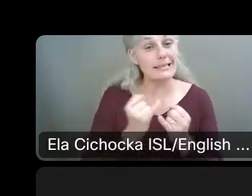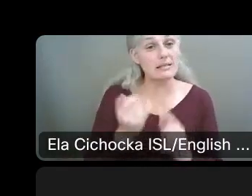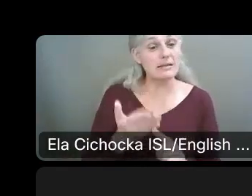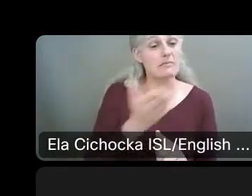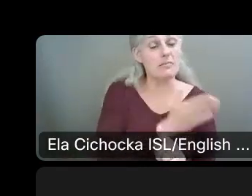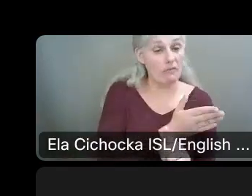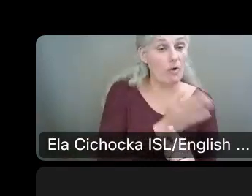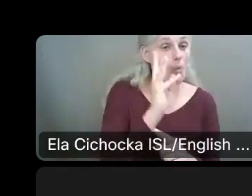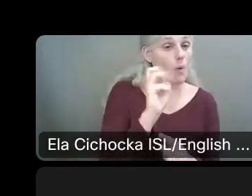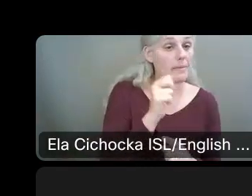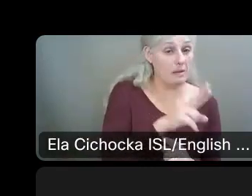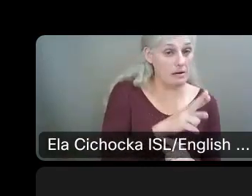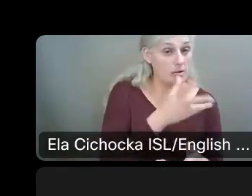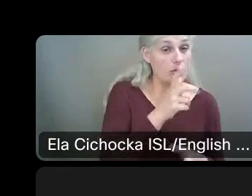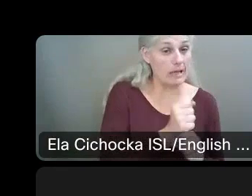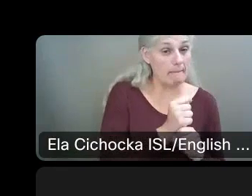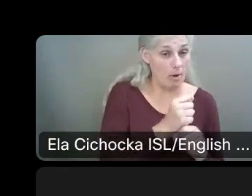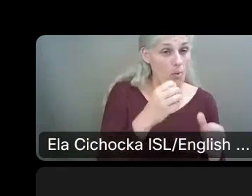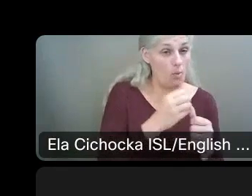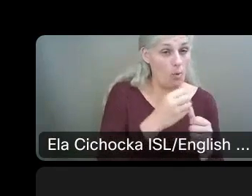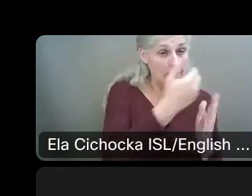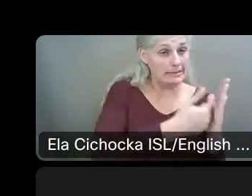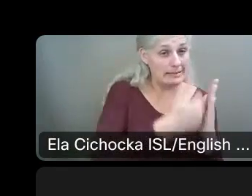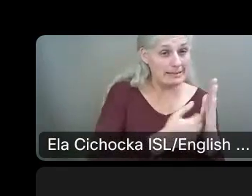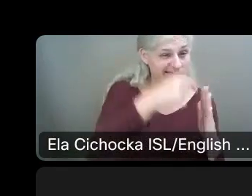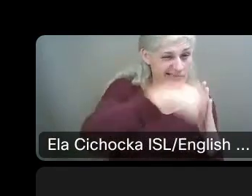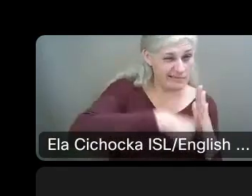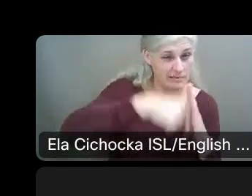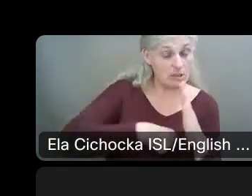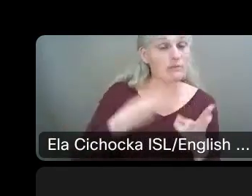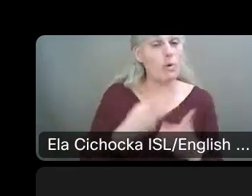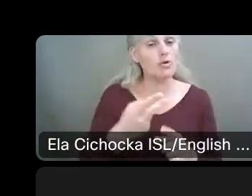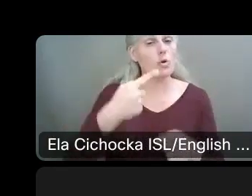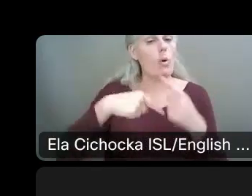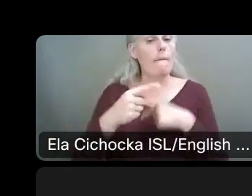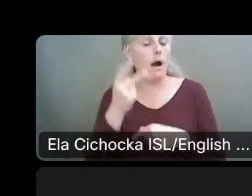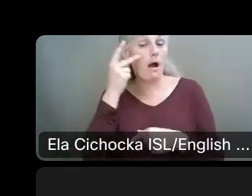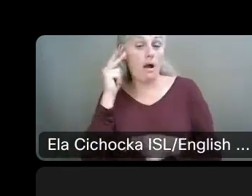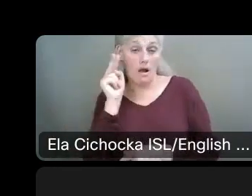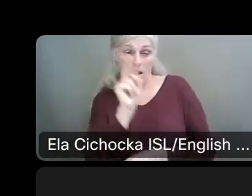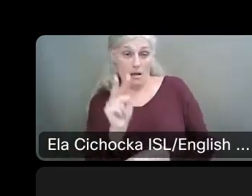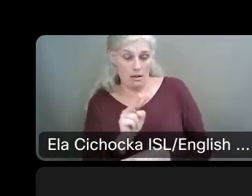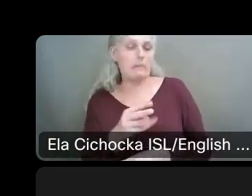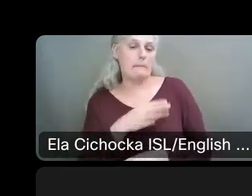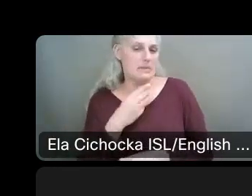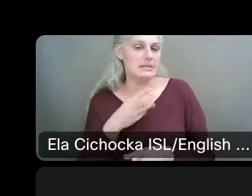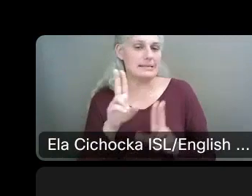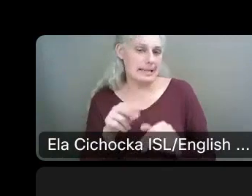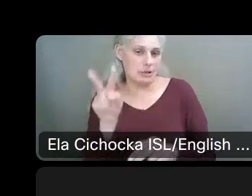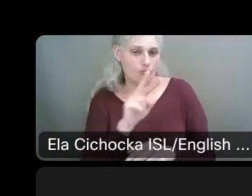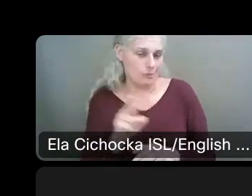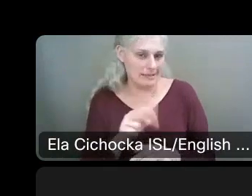in previous webinars. So if you want to go back and have a look at those, please do, and